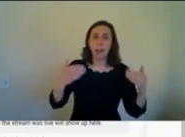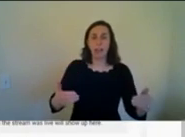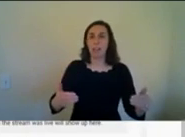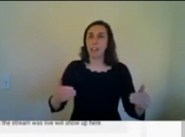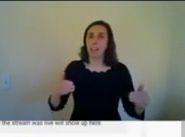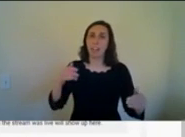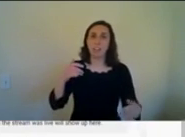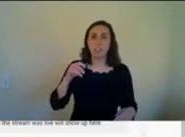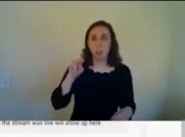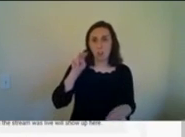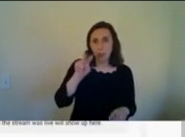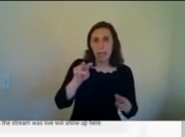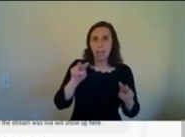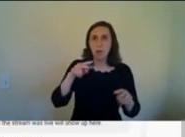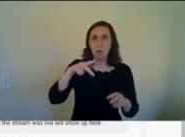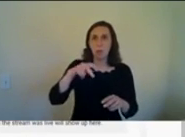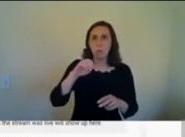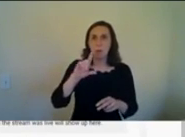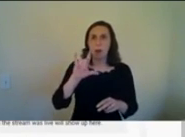And in a very,